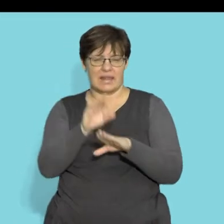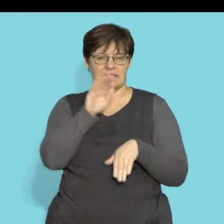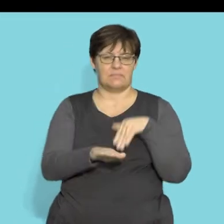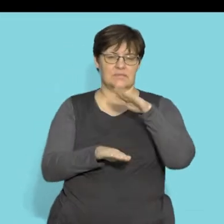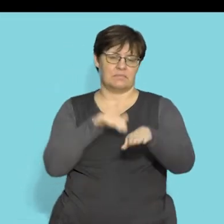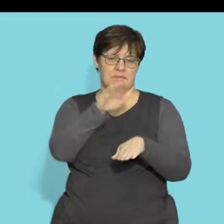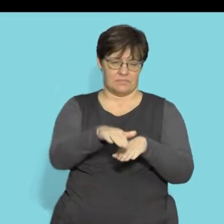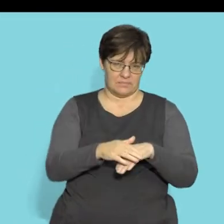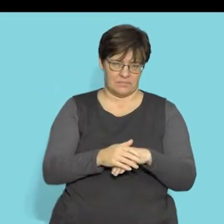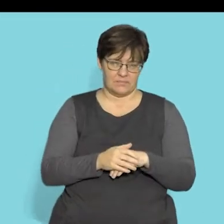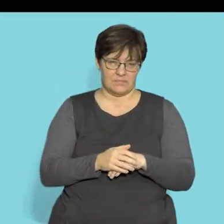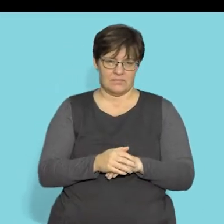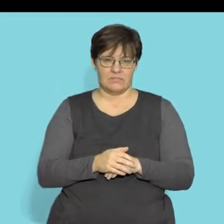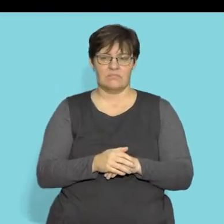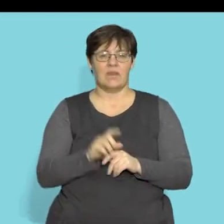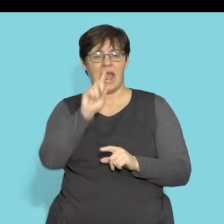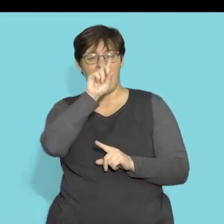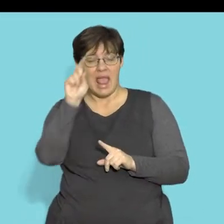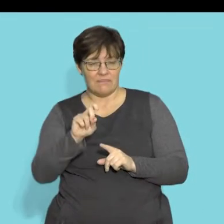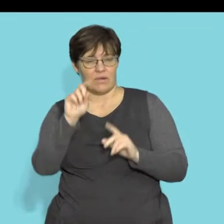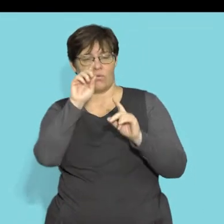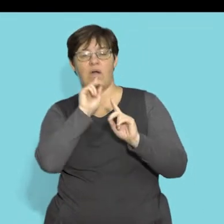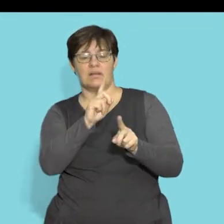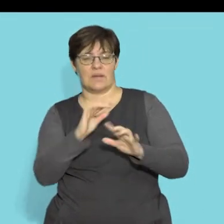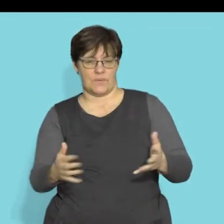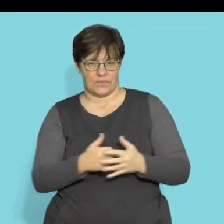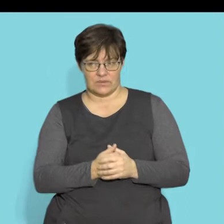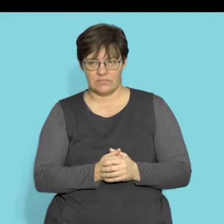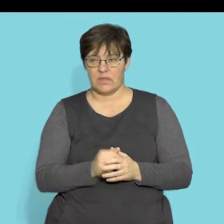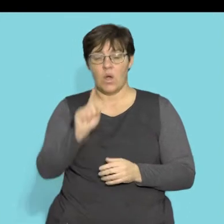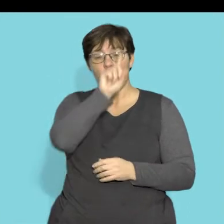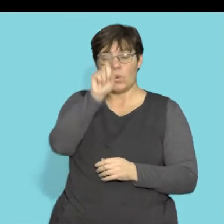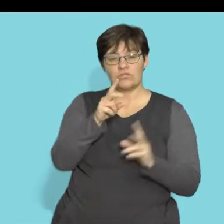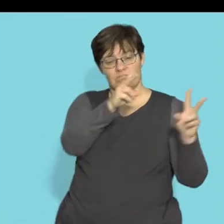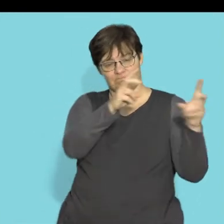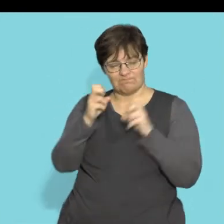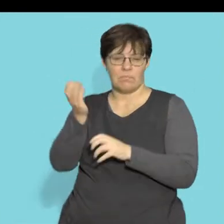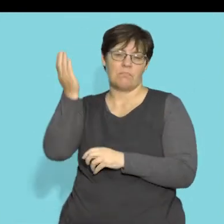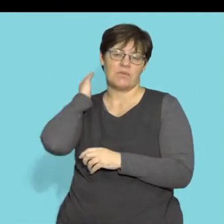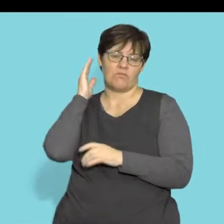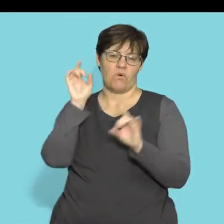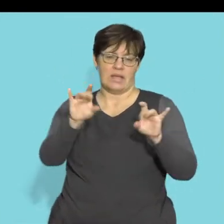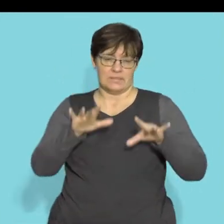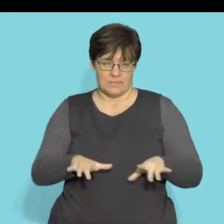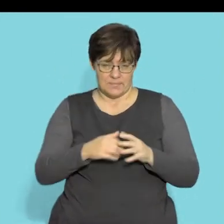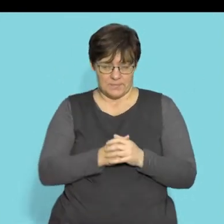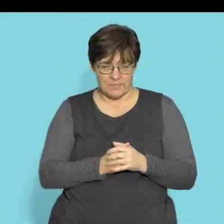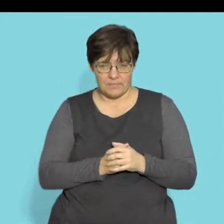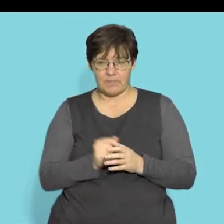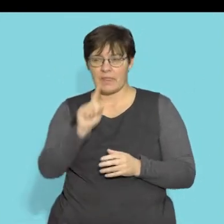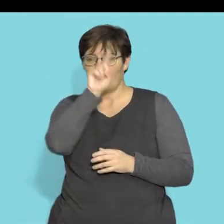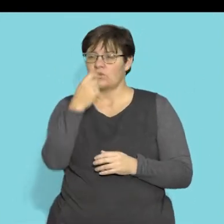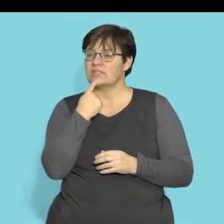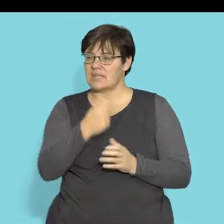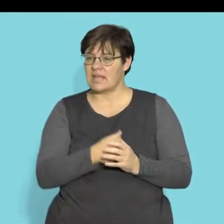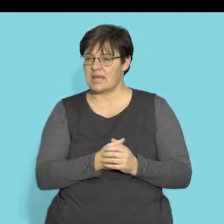steps using the following essay question. So here's a question that is taken from a previous exam.